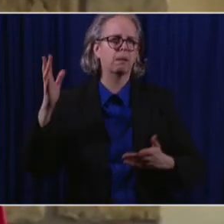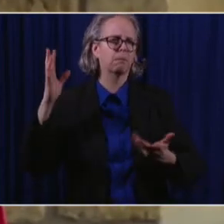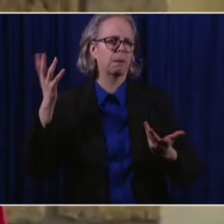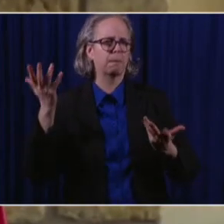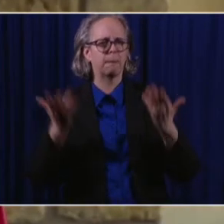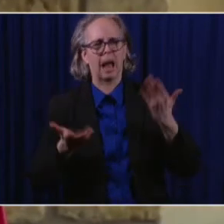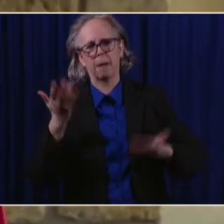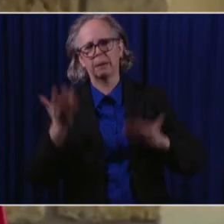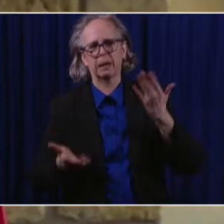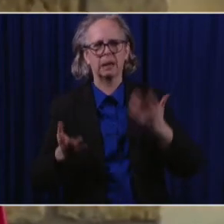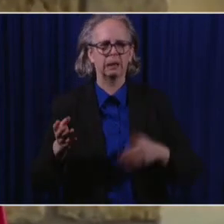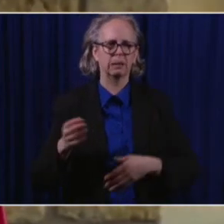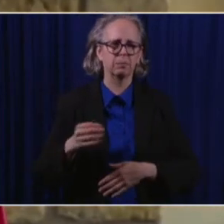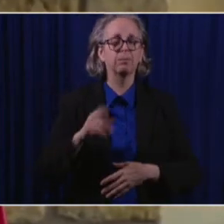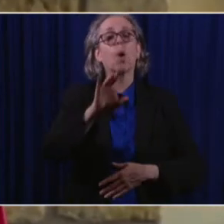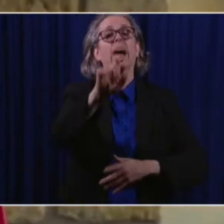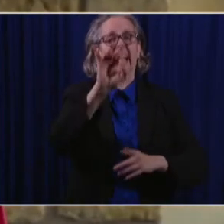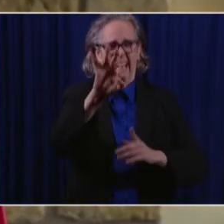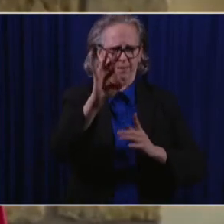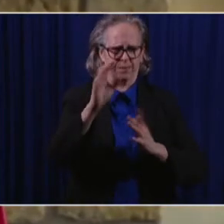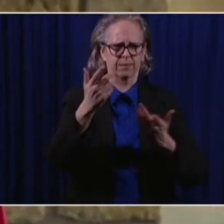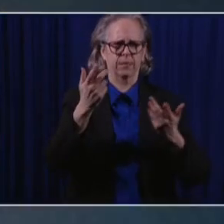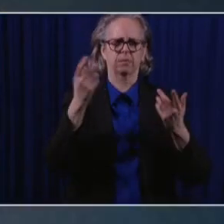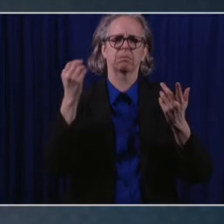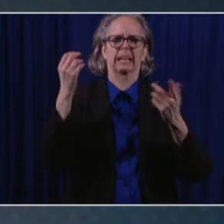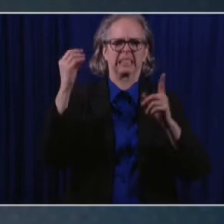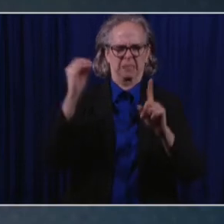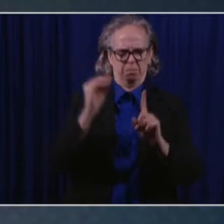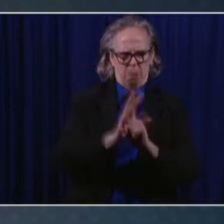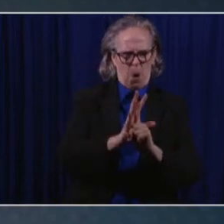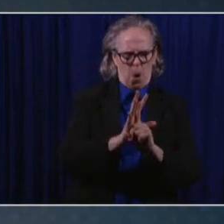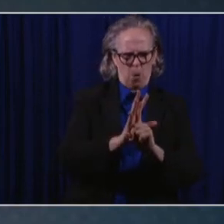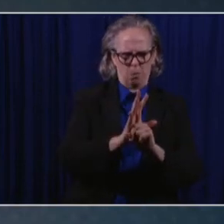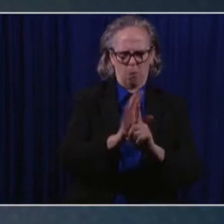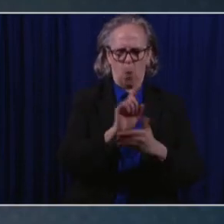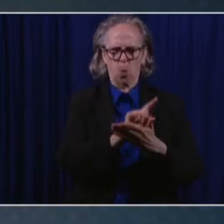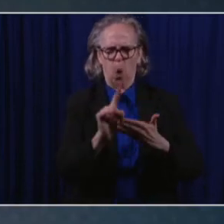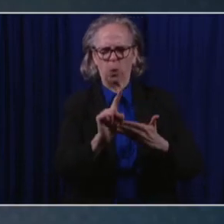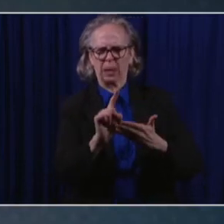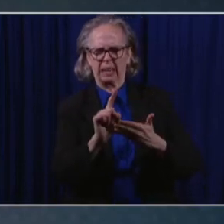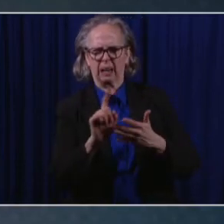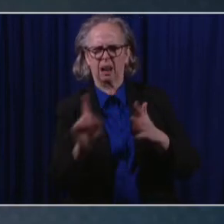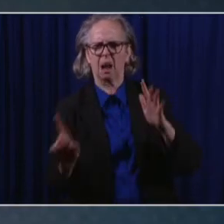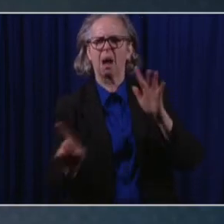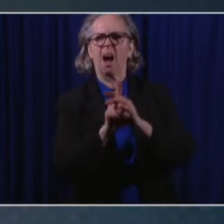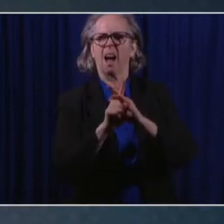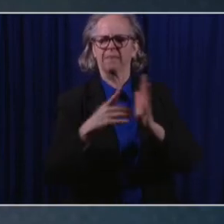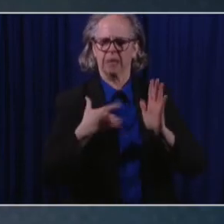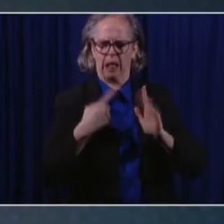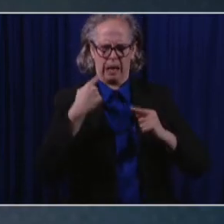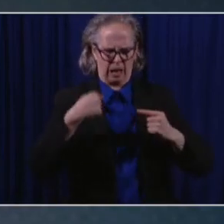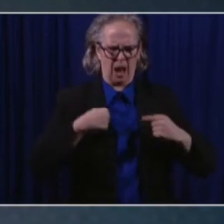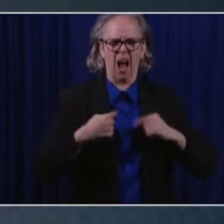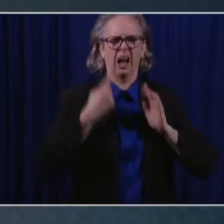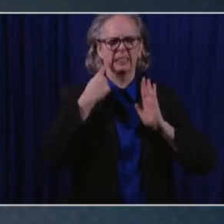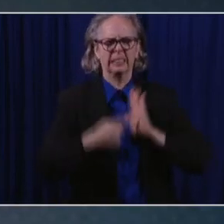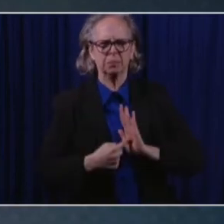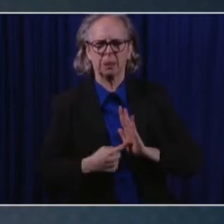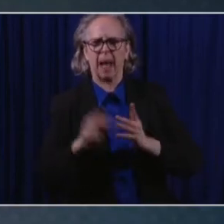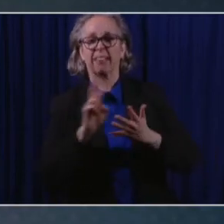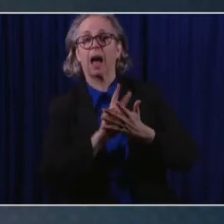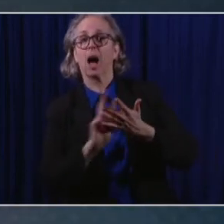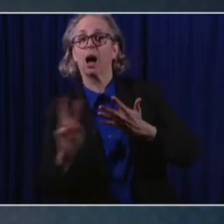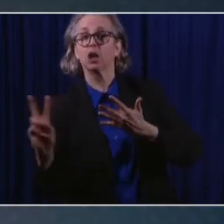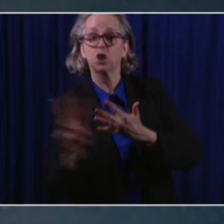to become symptomatic, if they're going to become symptomatic. And there's about another week before they require hospitalization because their symptoms are